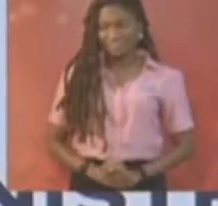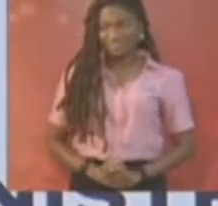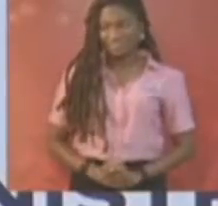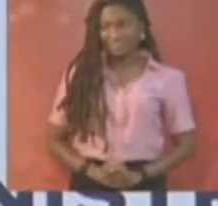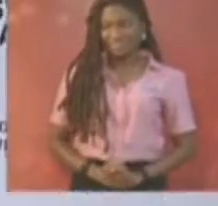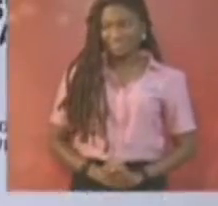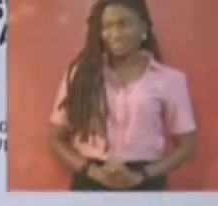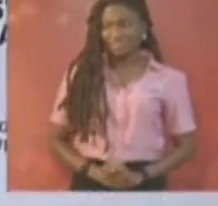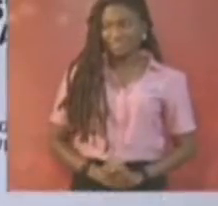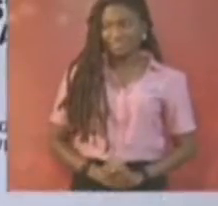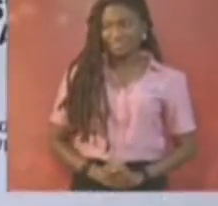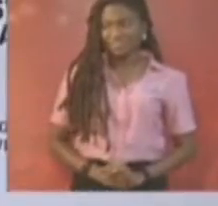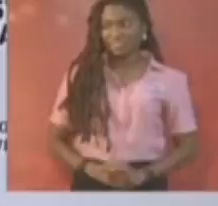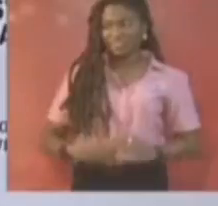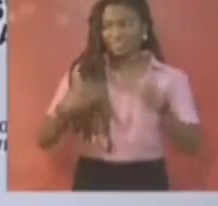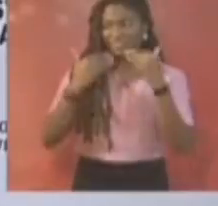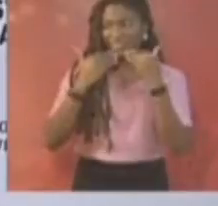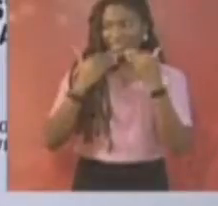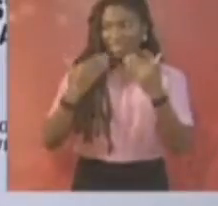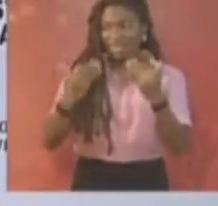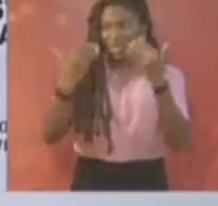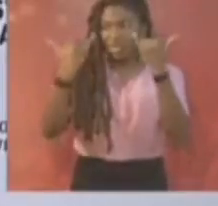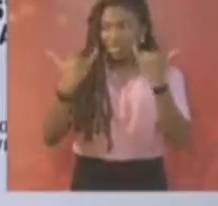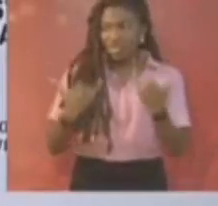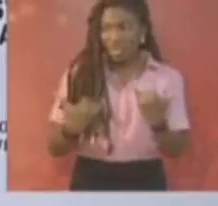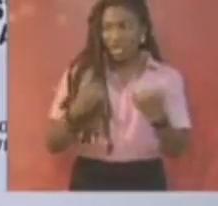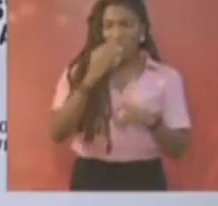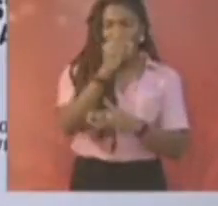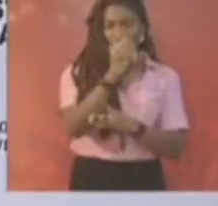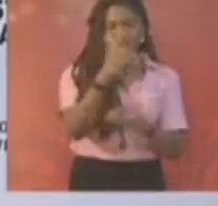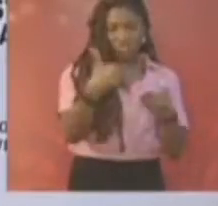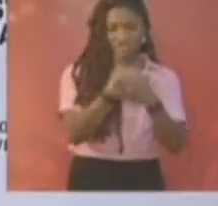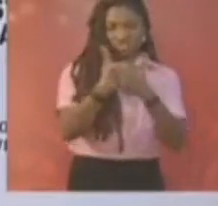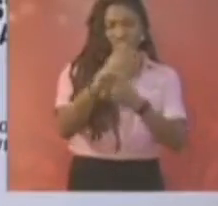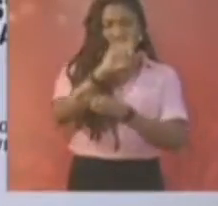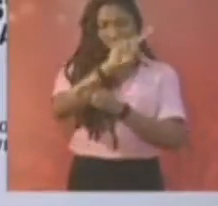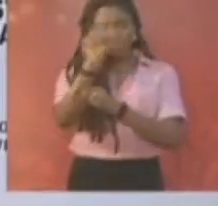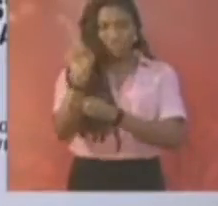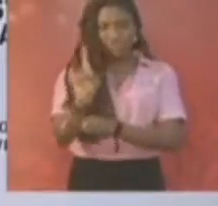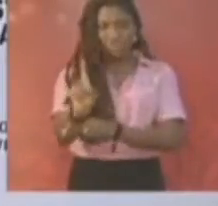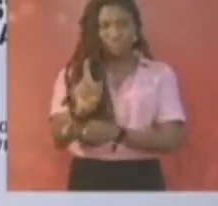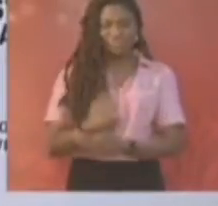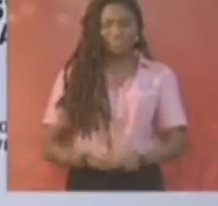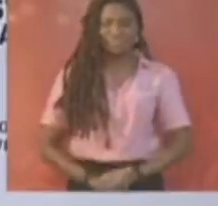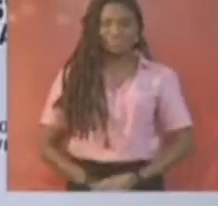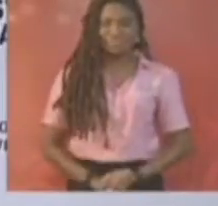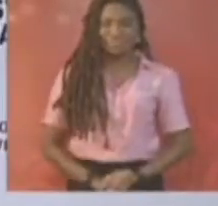Mr. Alexander. Thank you, Dr. Hines. We now go to AZP News.